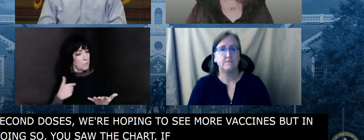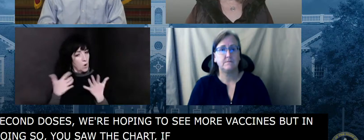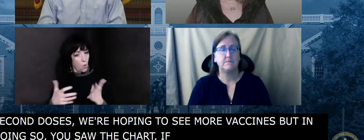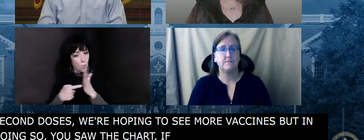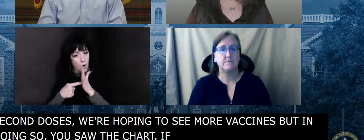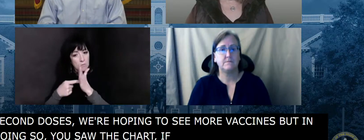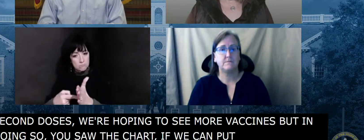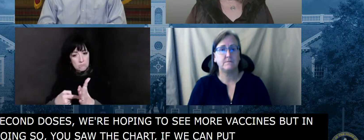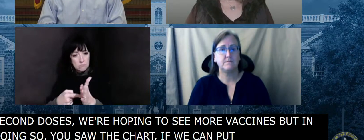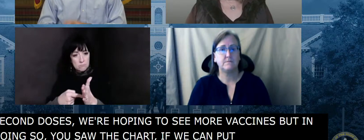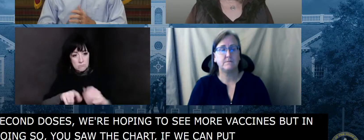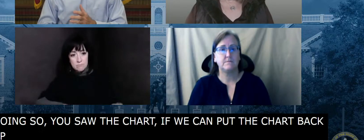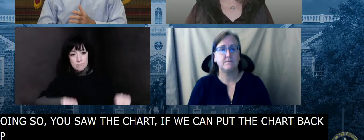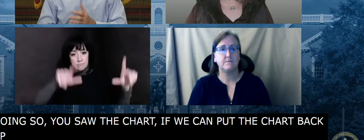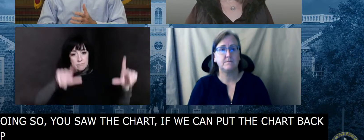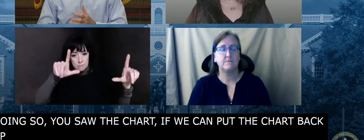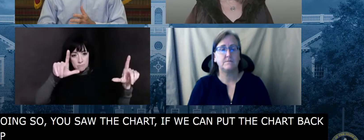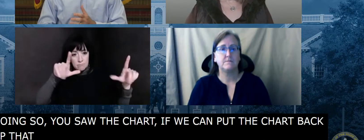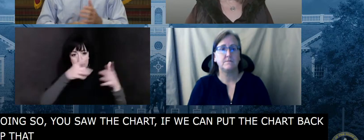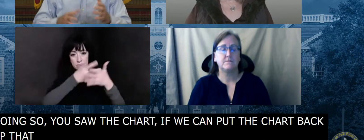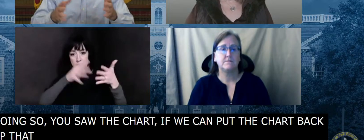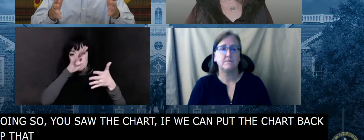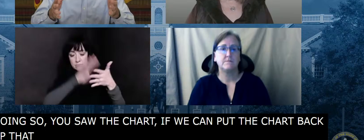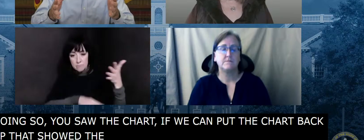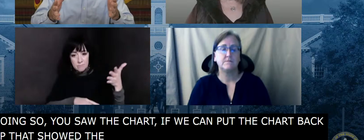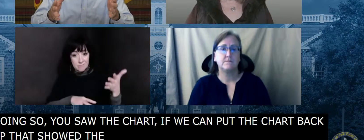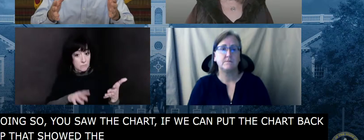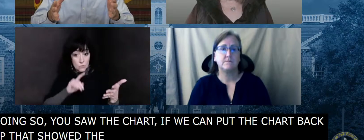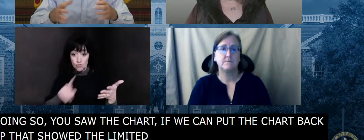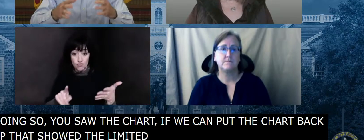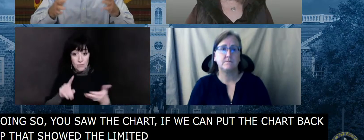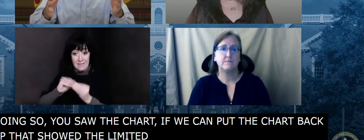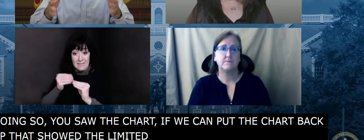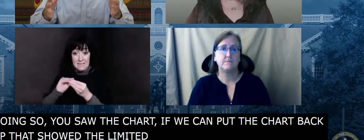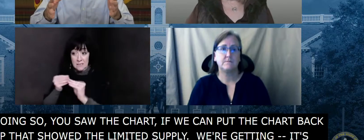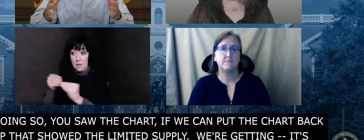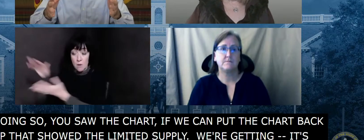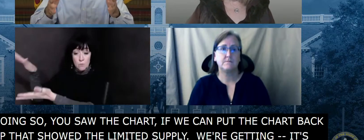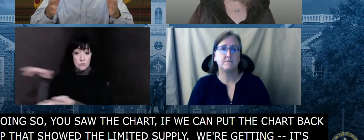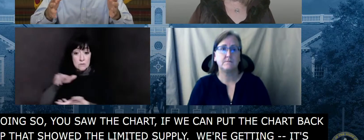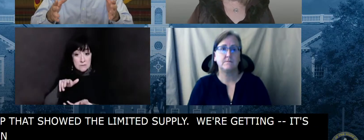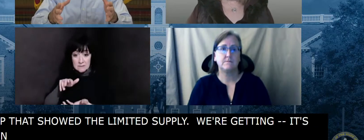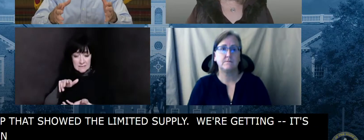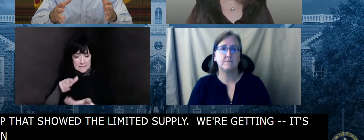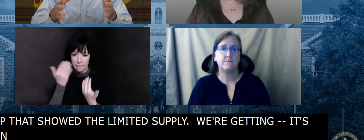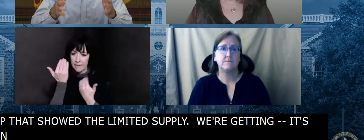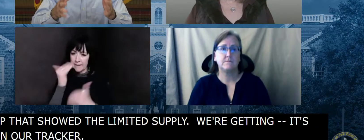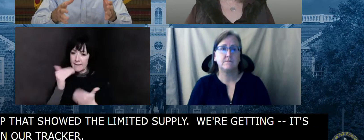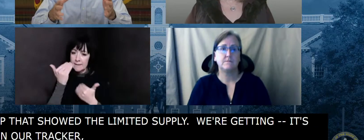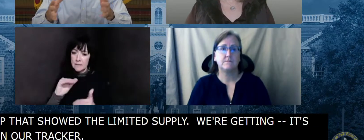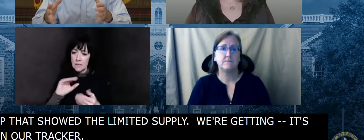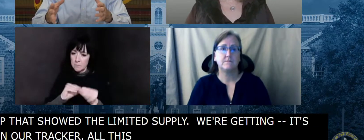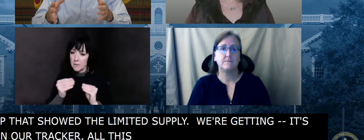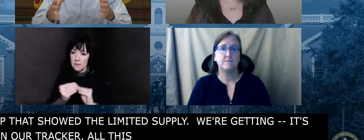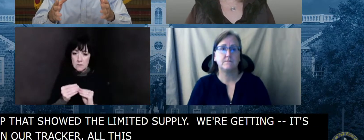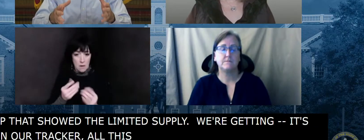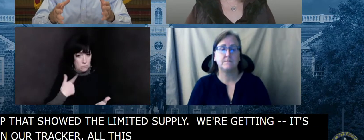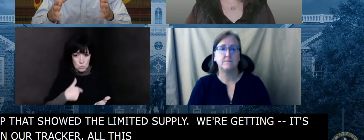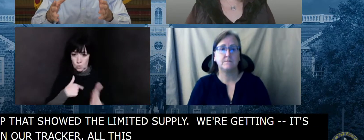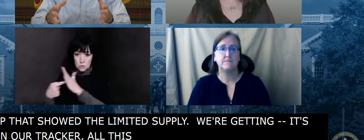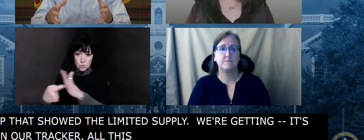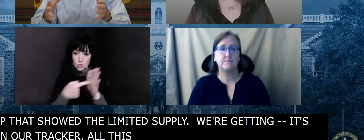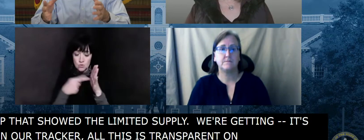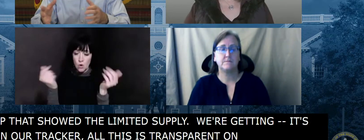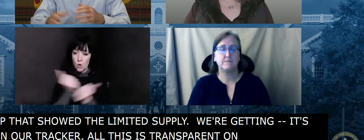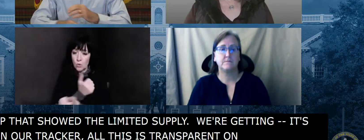showed the limited supply. We're getting, and it's on our tracker. All this is transparent on our tracker. If you go vaccine tracker at